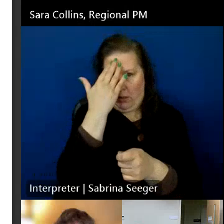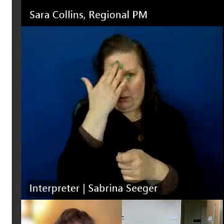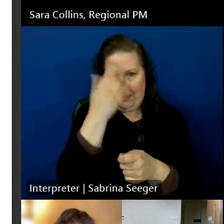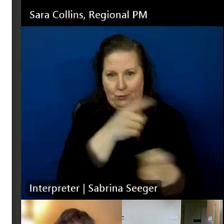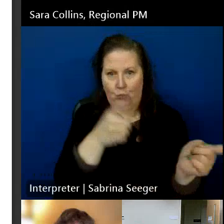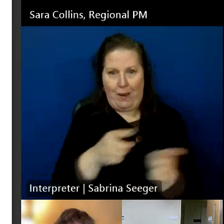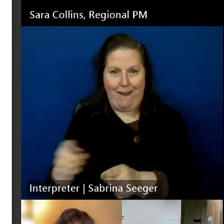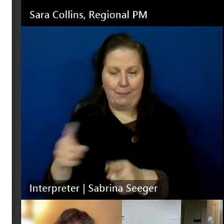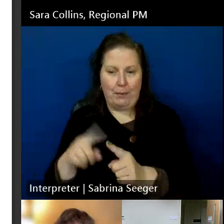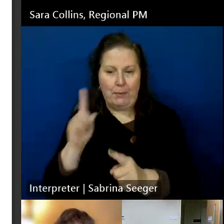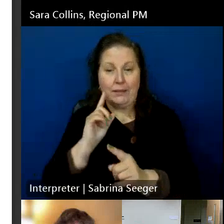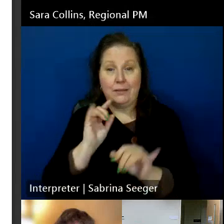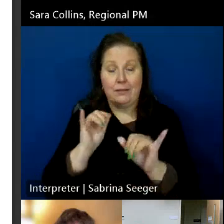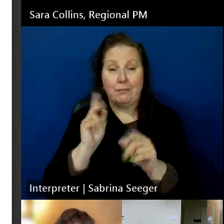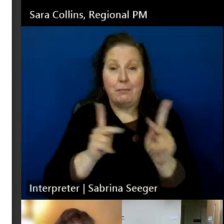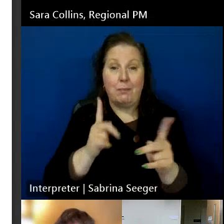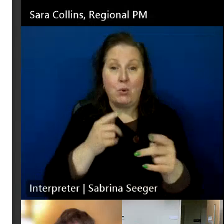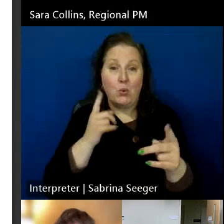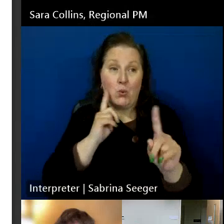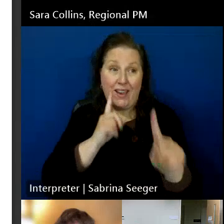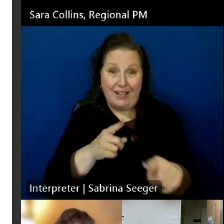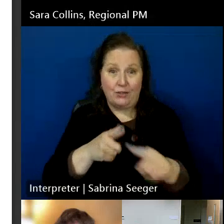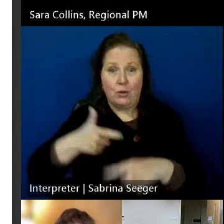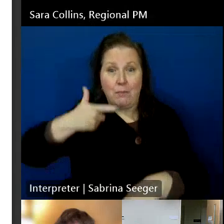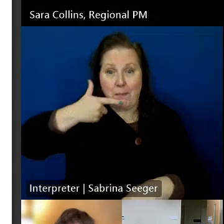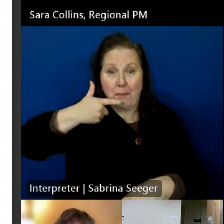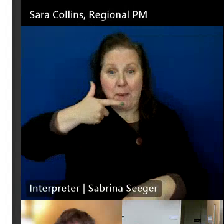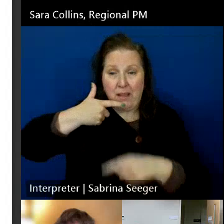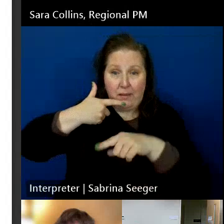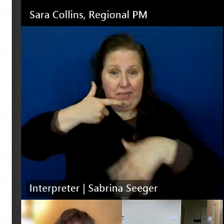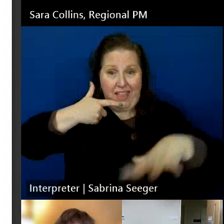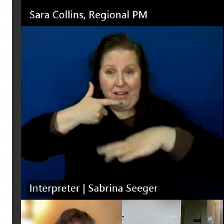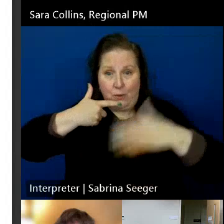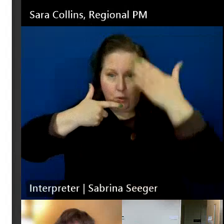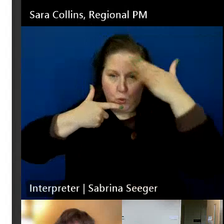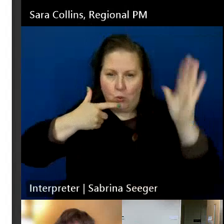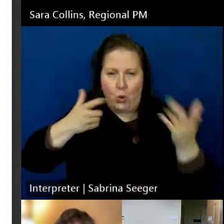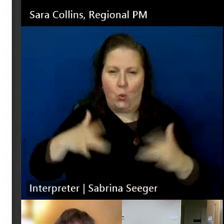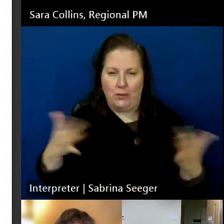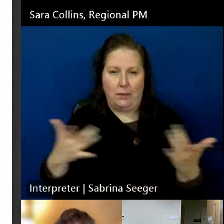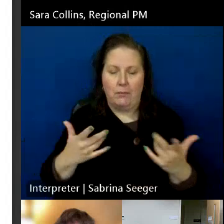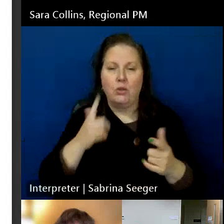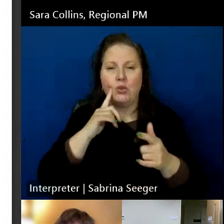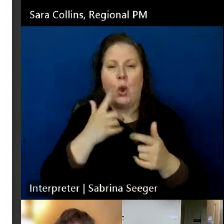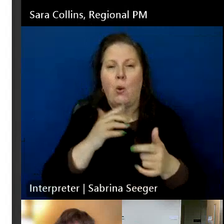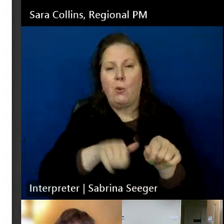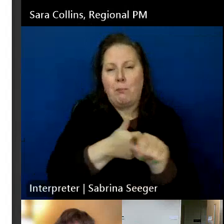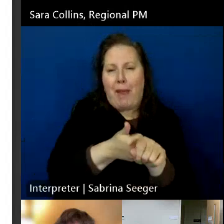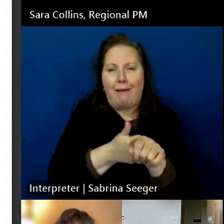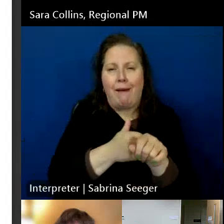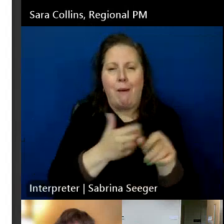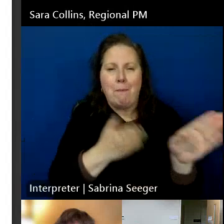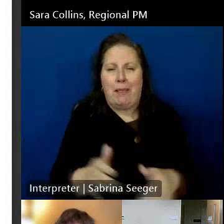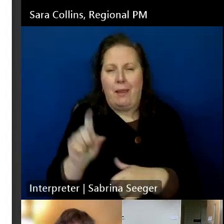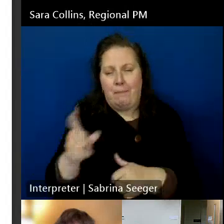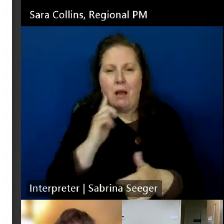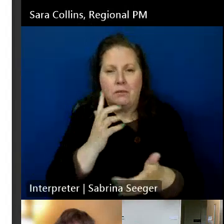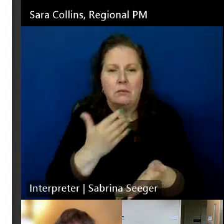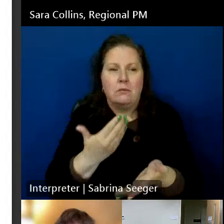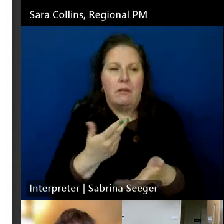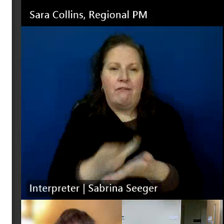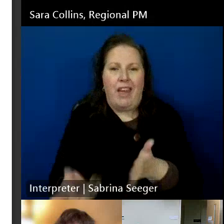fact that the people answering may not be from that area, and you need to establish new redundancy and failover processes. So anyways, it's a big section